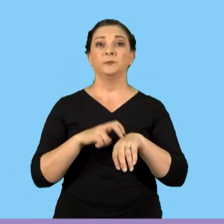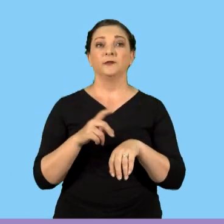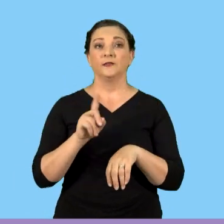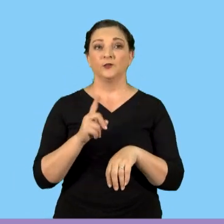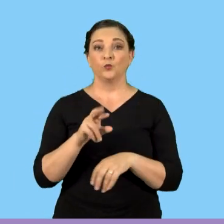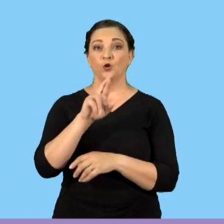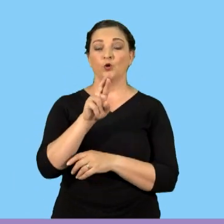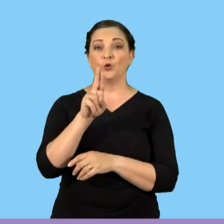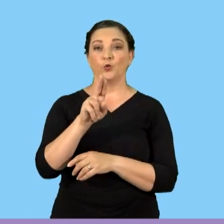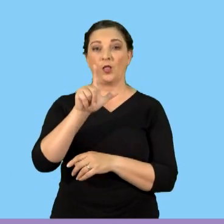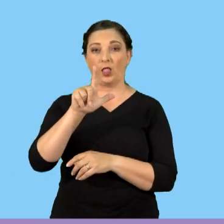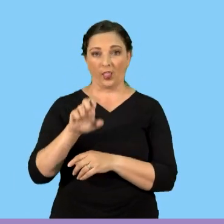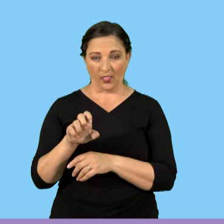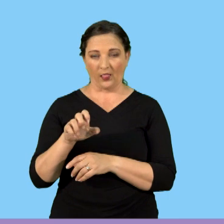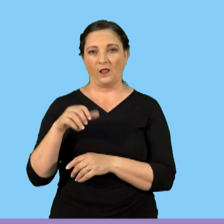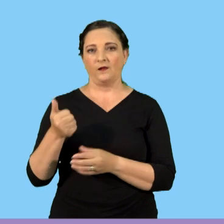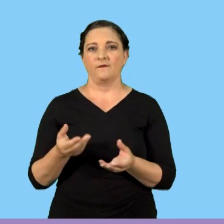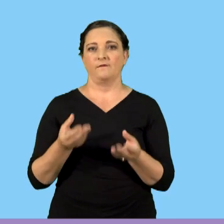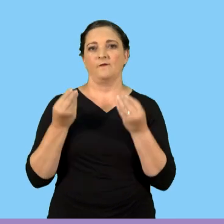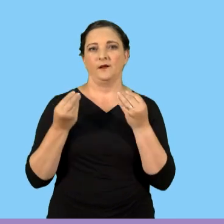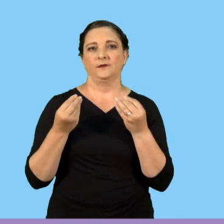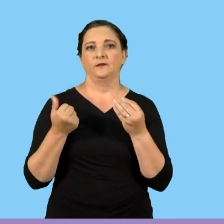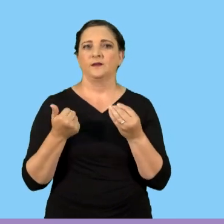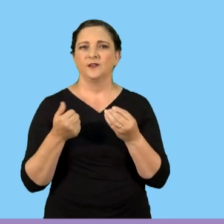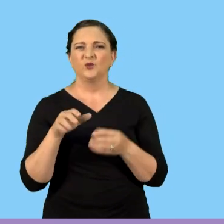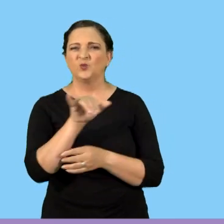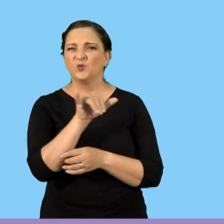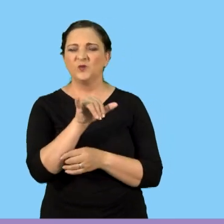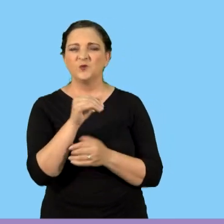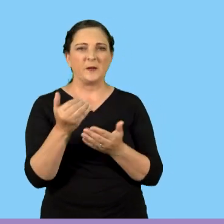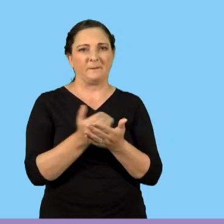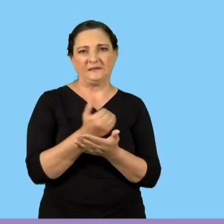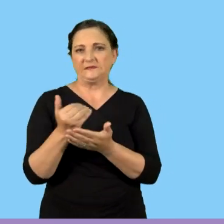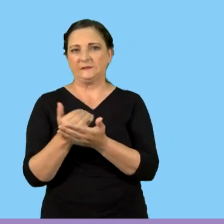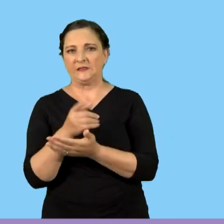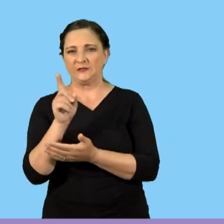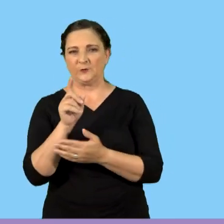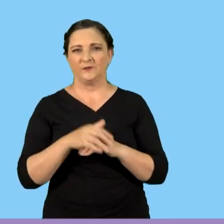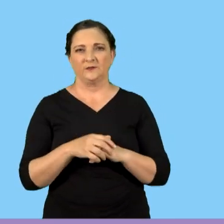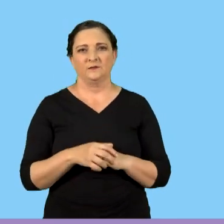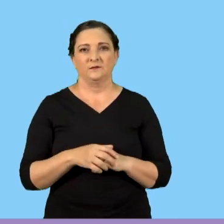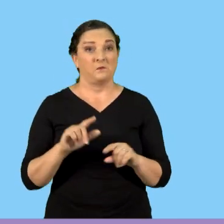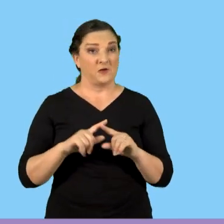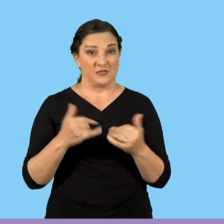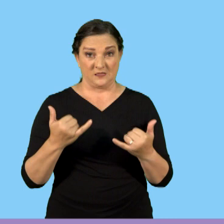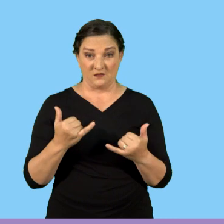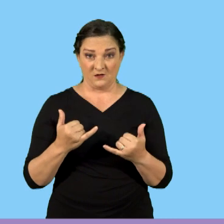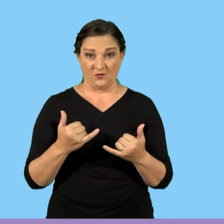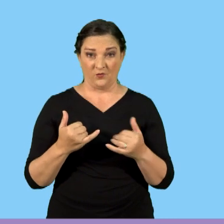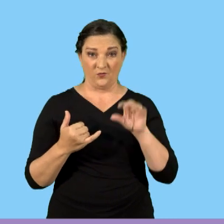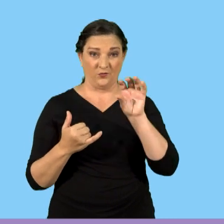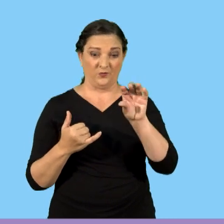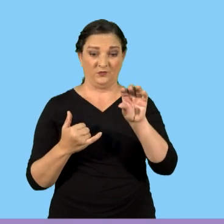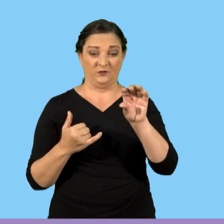to find the rule, and we need to find the missing action there. But this time, we haven't been given a lot